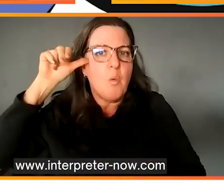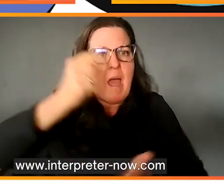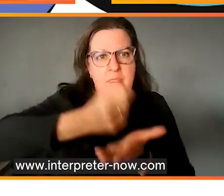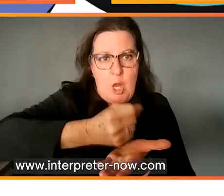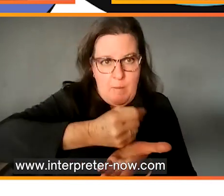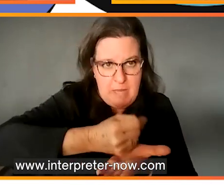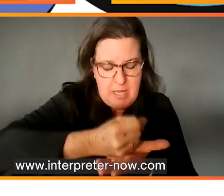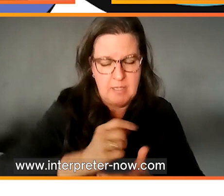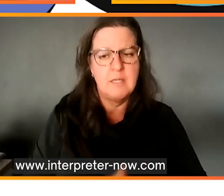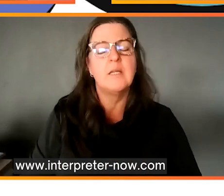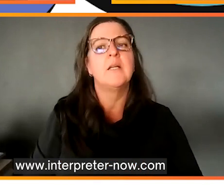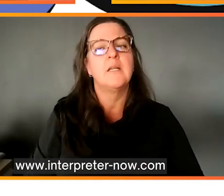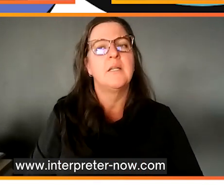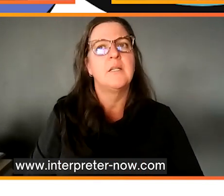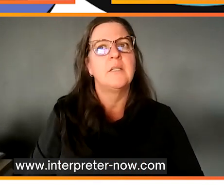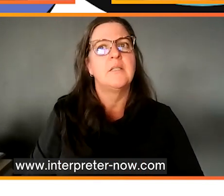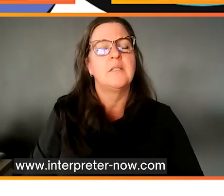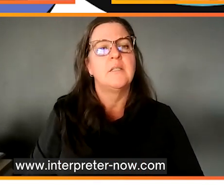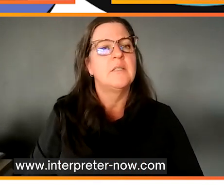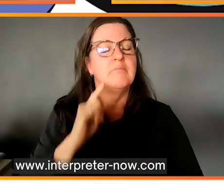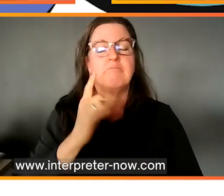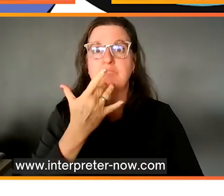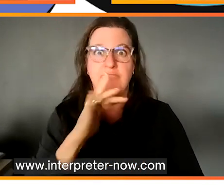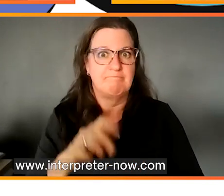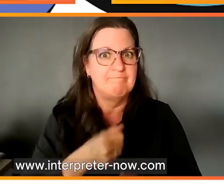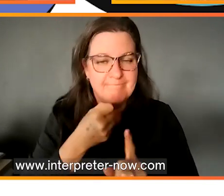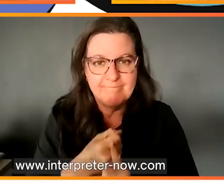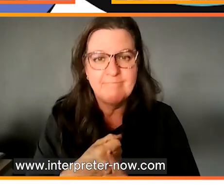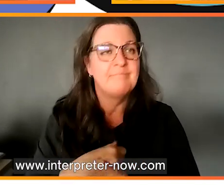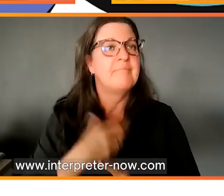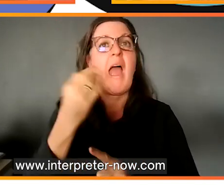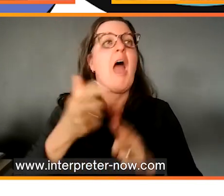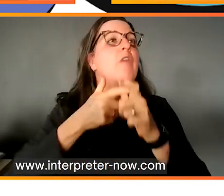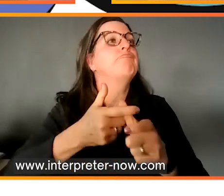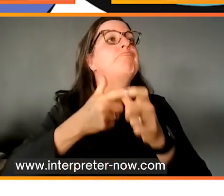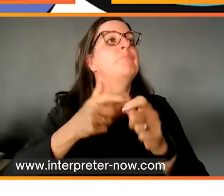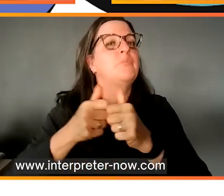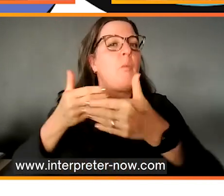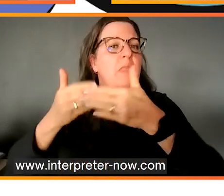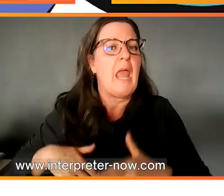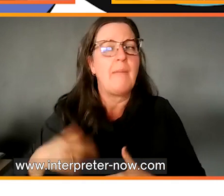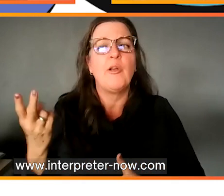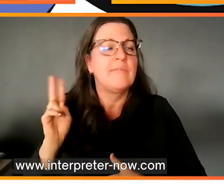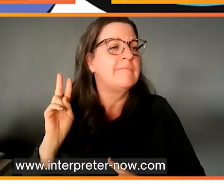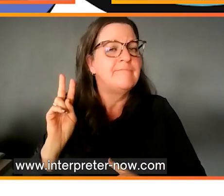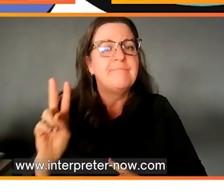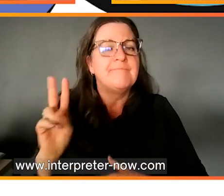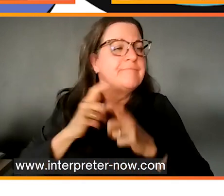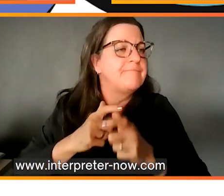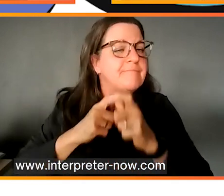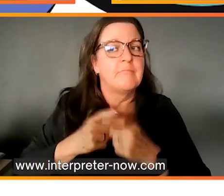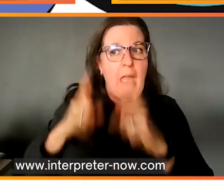for those who are targeted by bullies. We can ignore it. So, the bully is screaming at you during